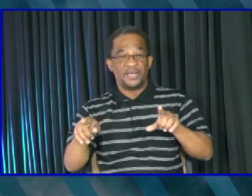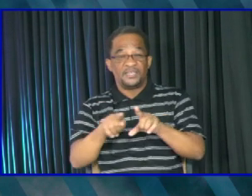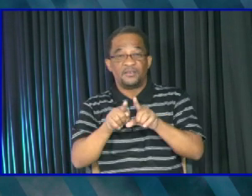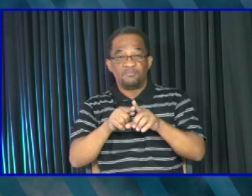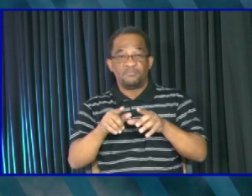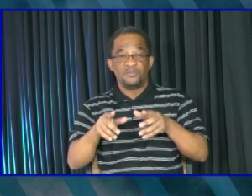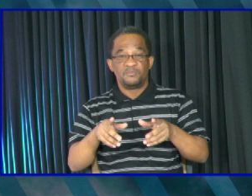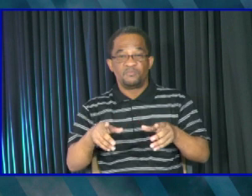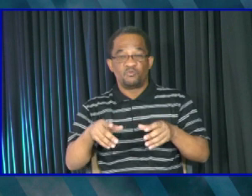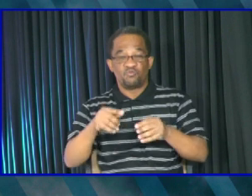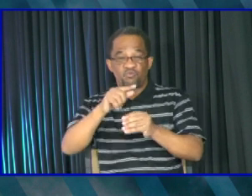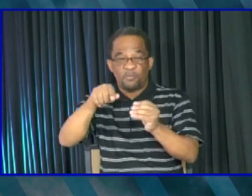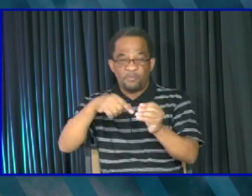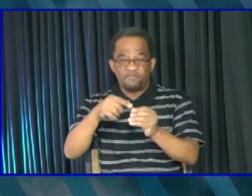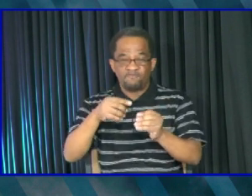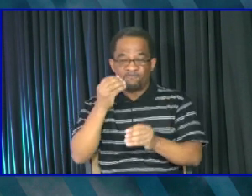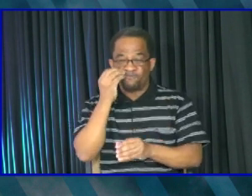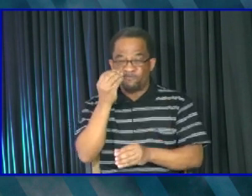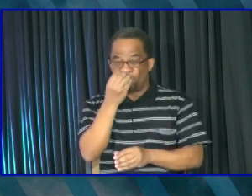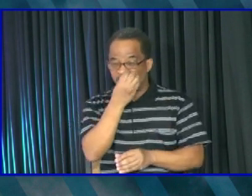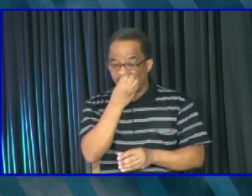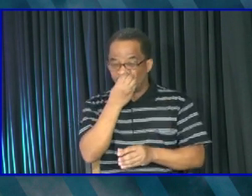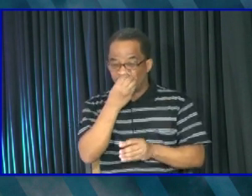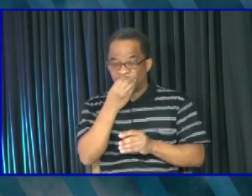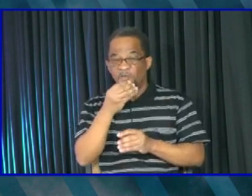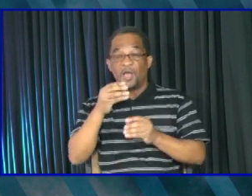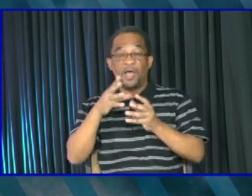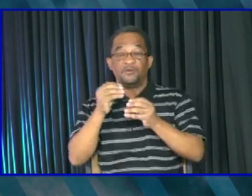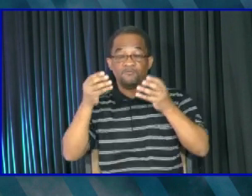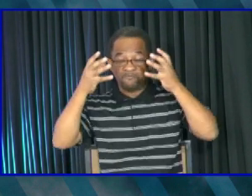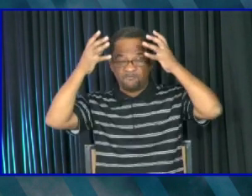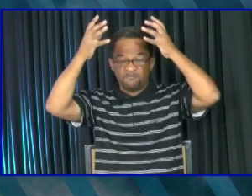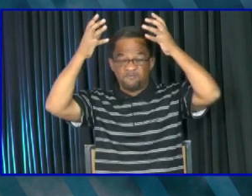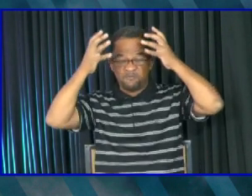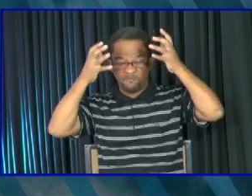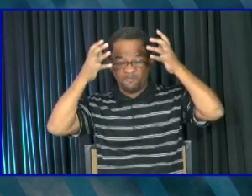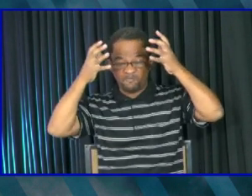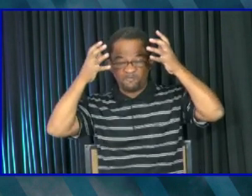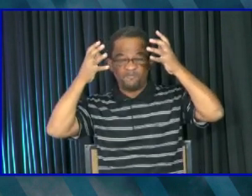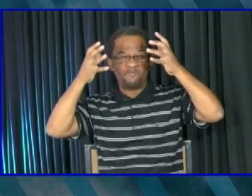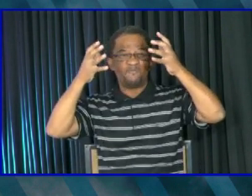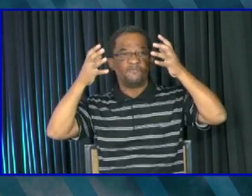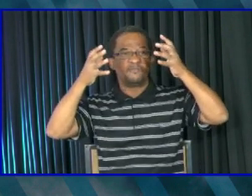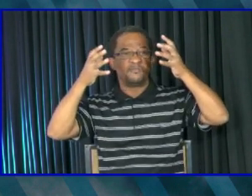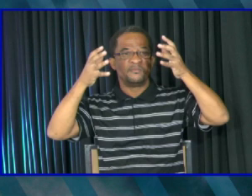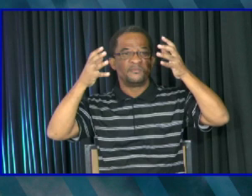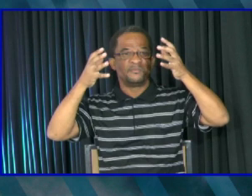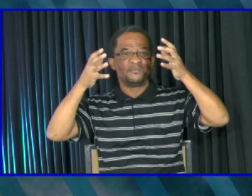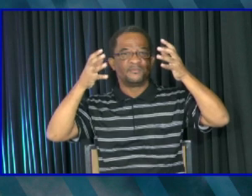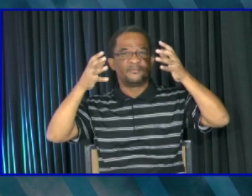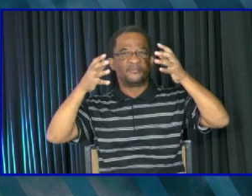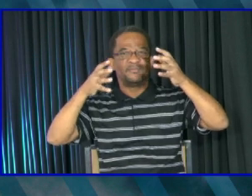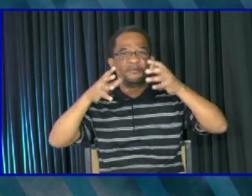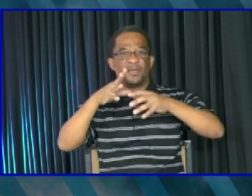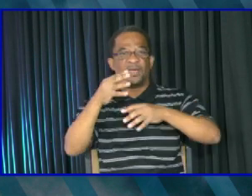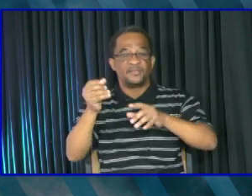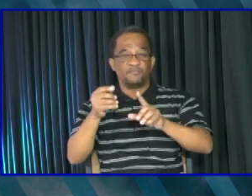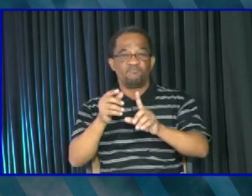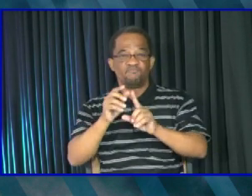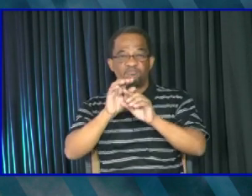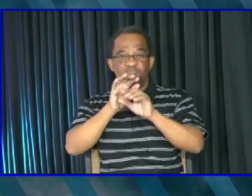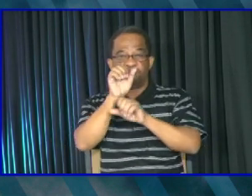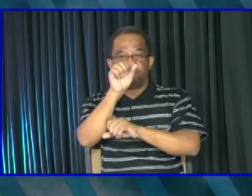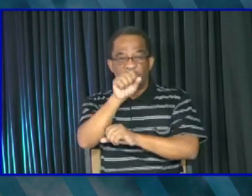they put it on his head and a reed in his right hand, and they bowed the knee before him and mocked him,